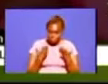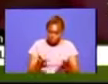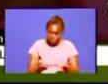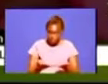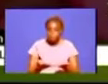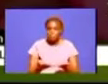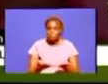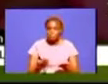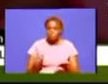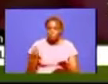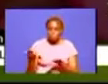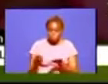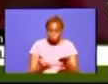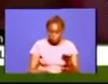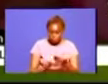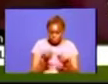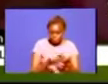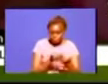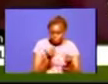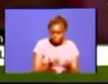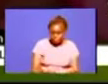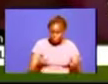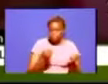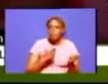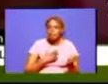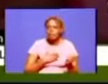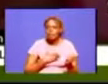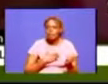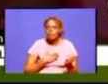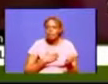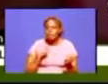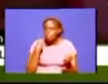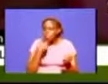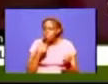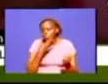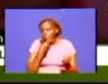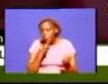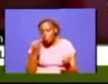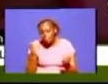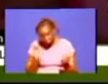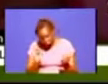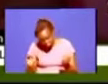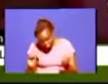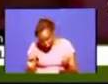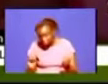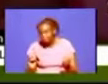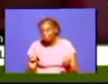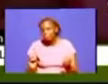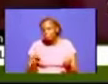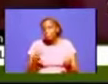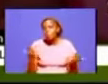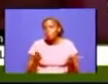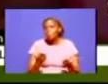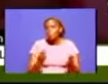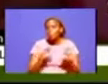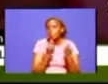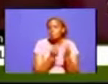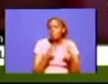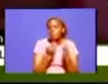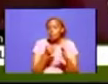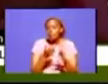matter as you bring up those young kids. It doesn't matter who is their father. It doesn't matter where the families that they come